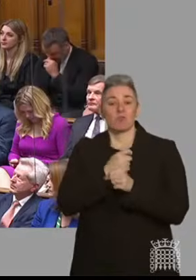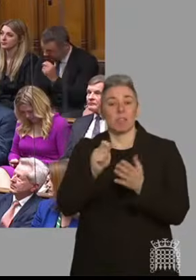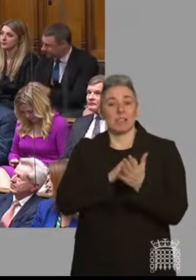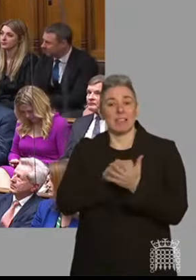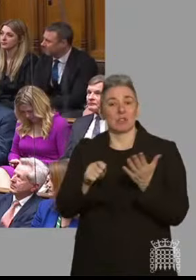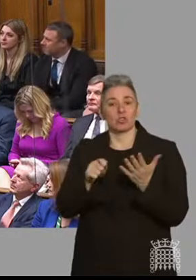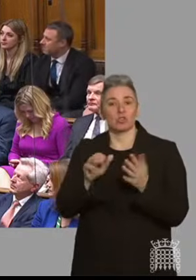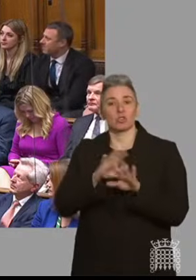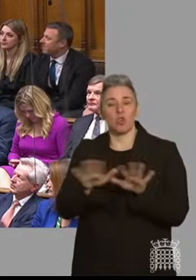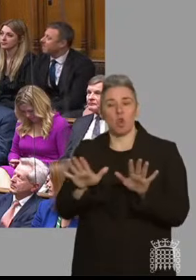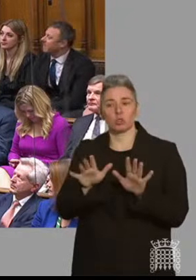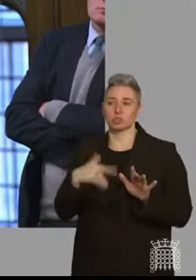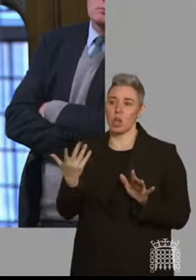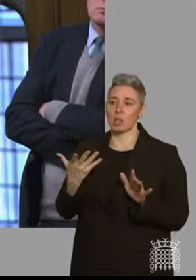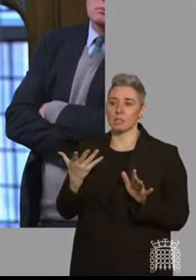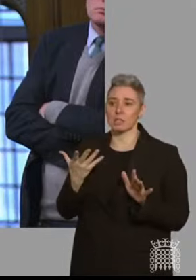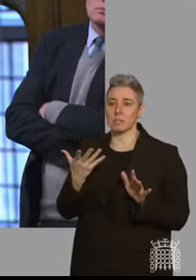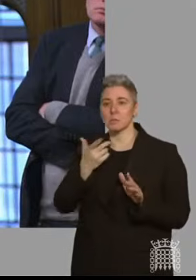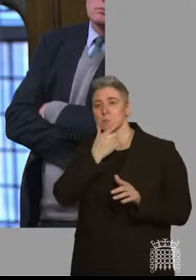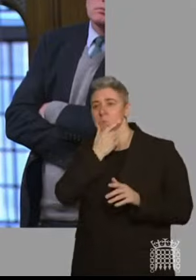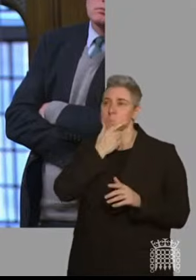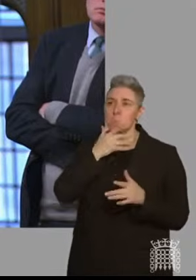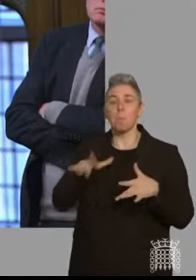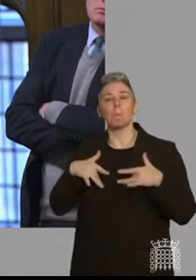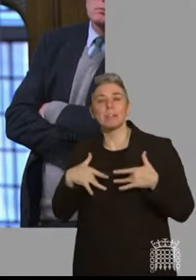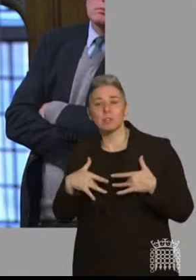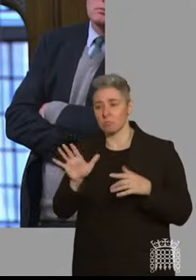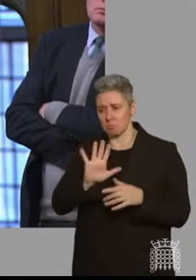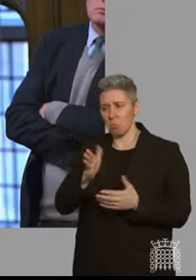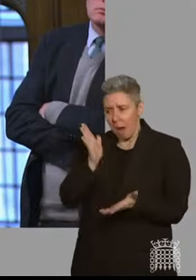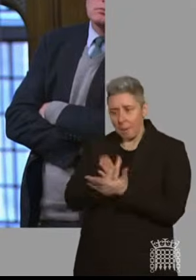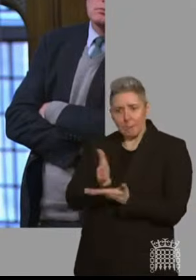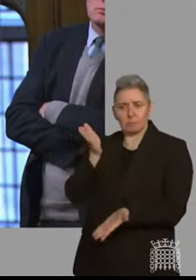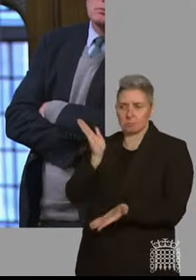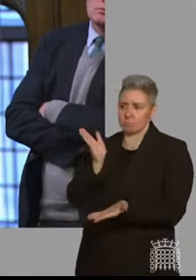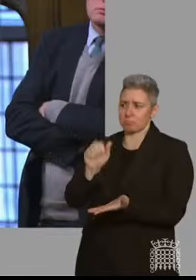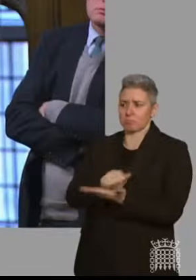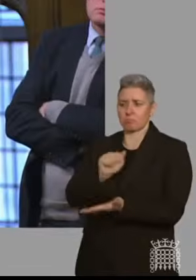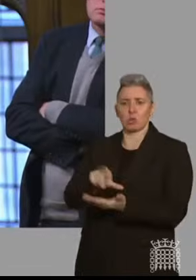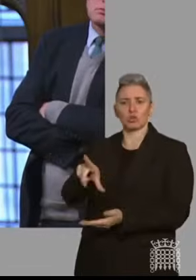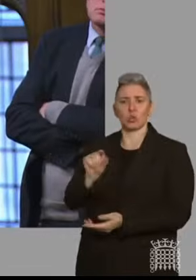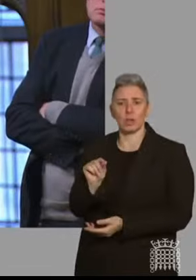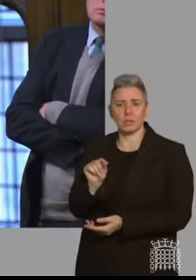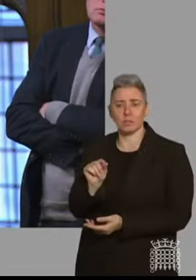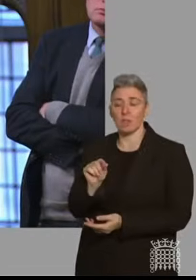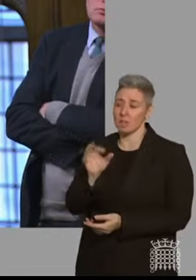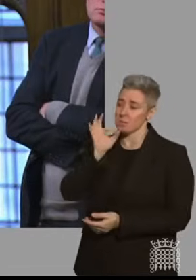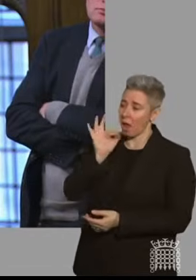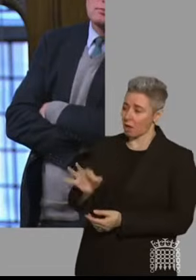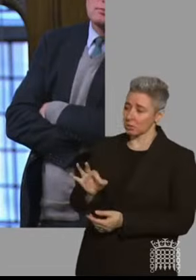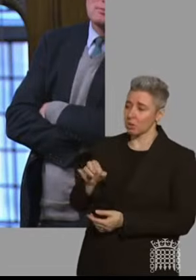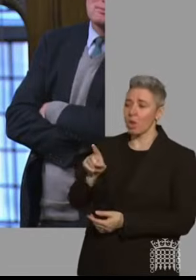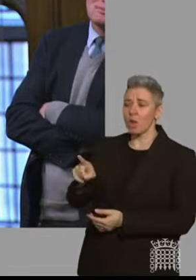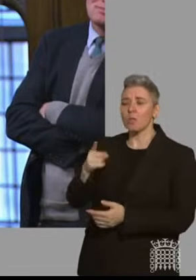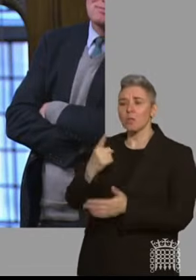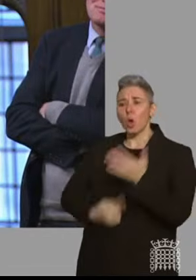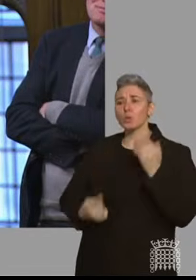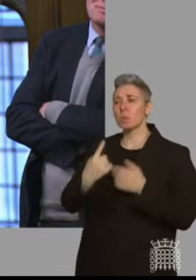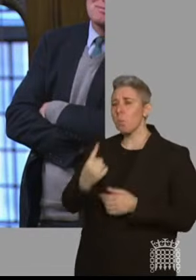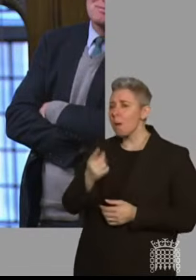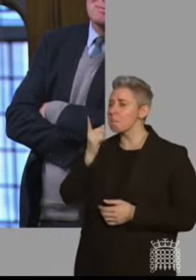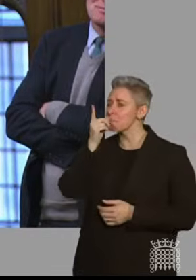friend agree that there is only one potential party of government that has the will,